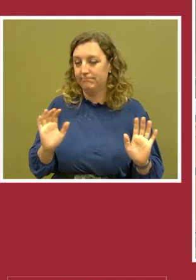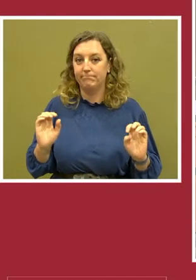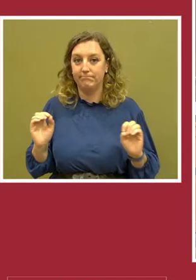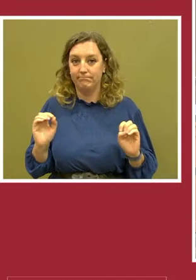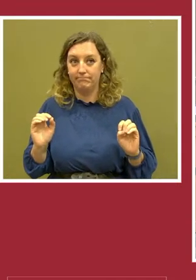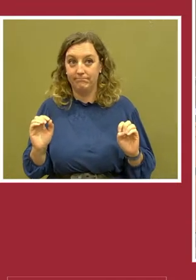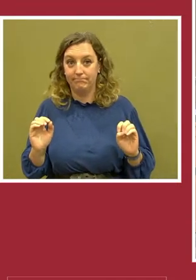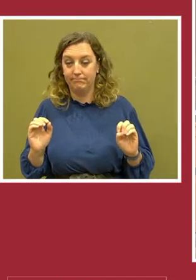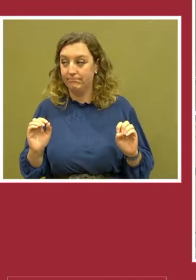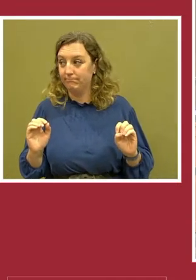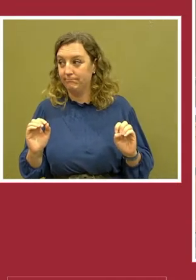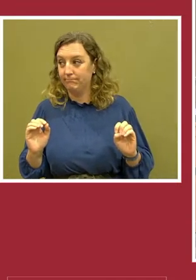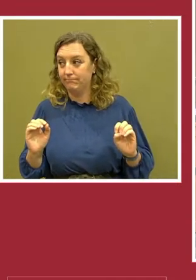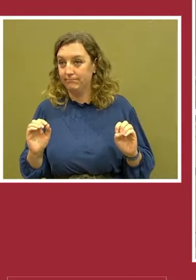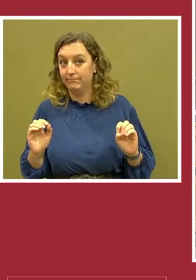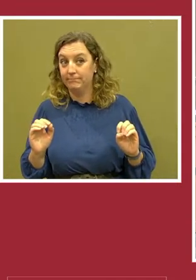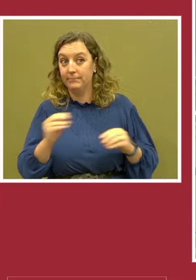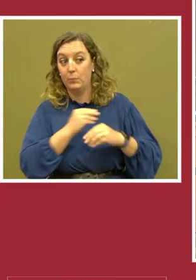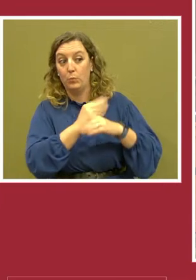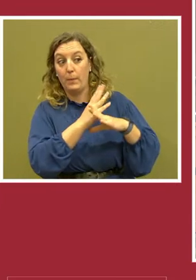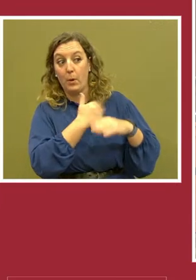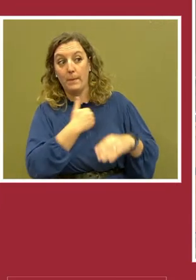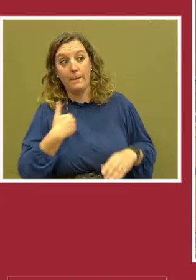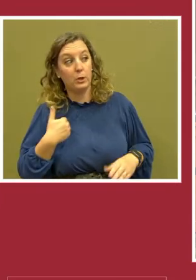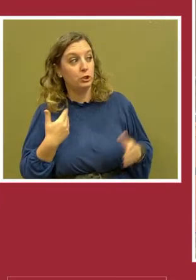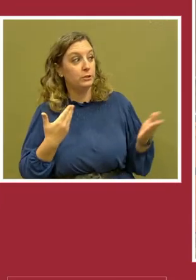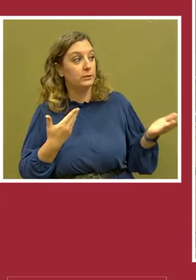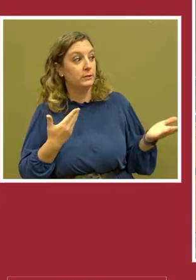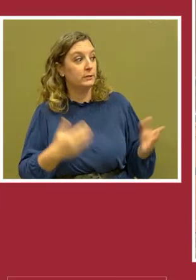No. Remote members?